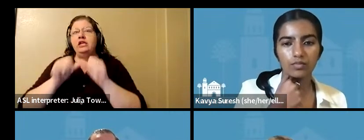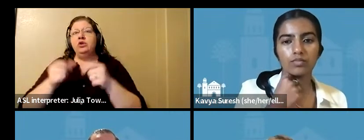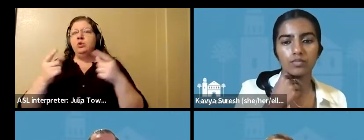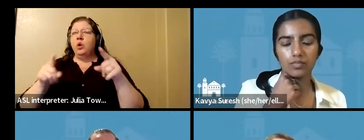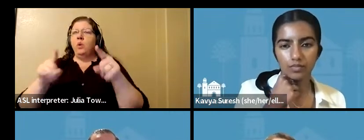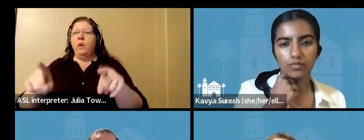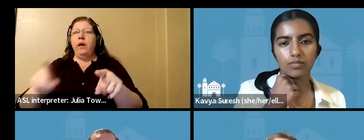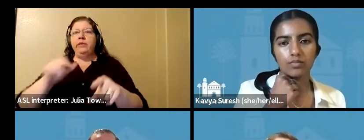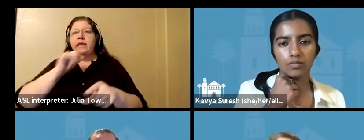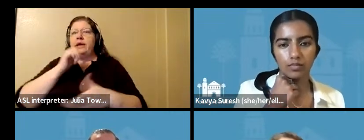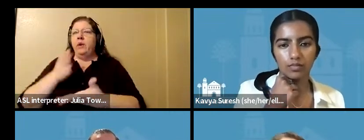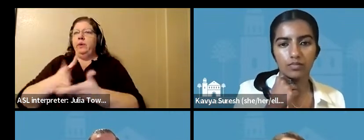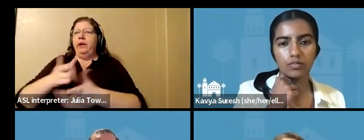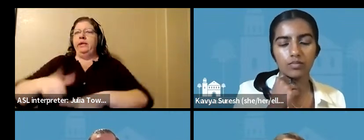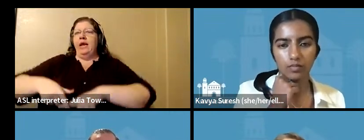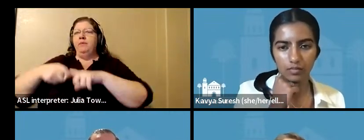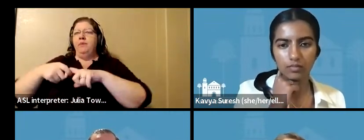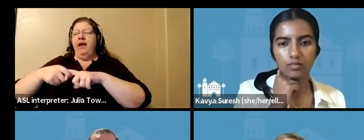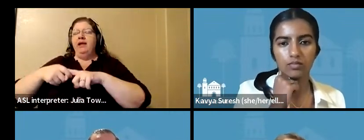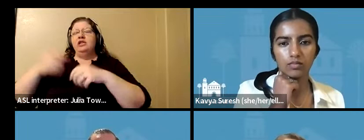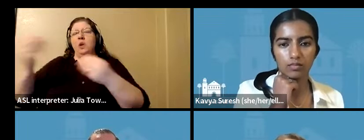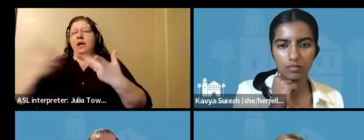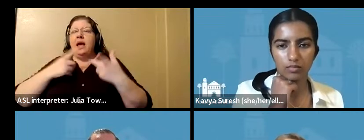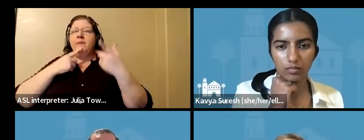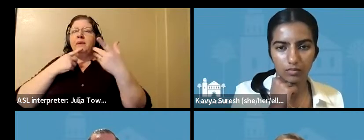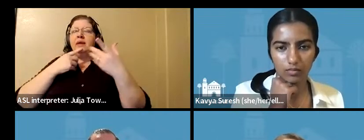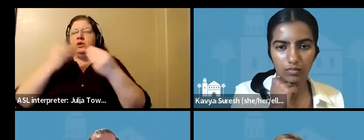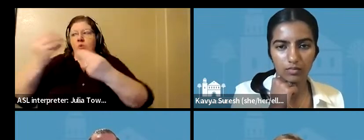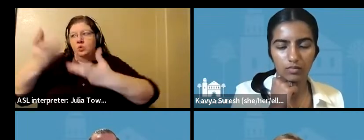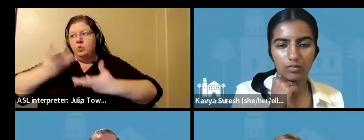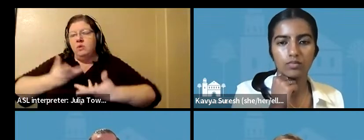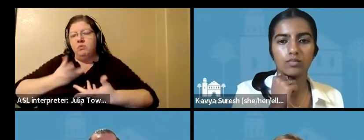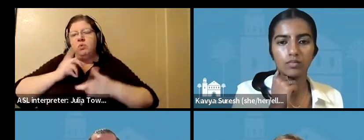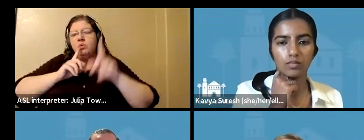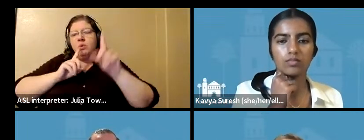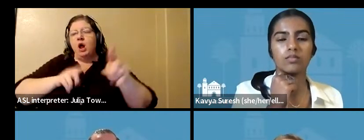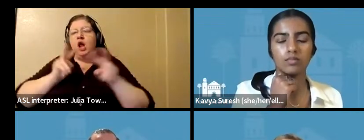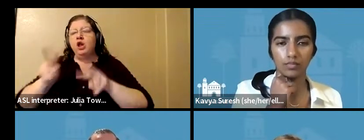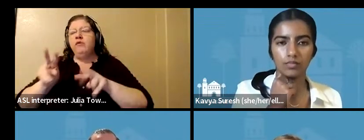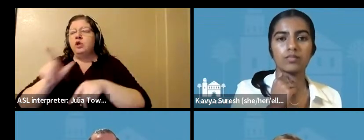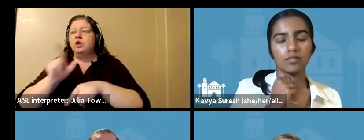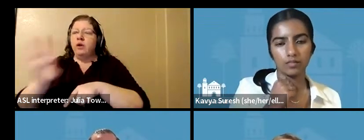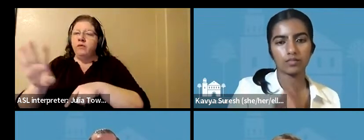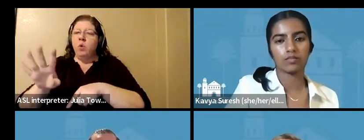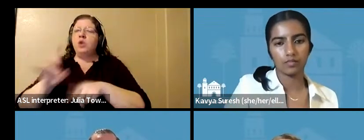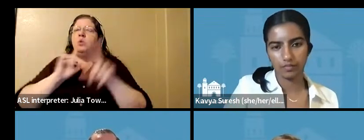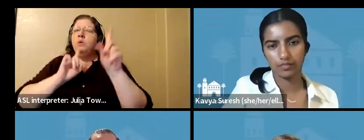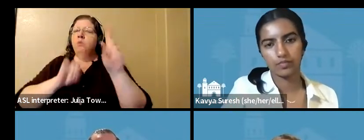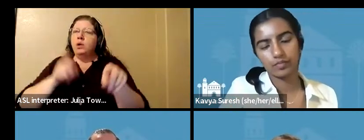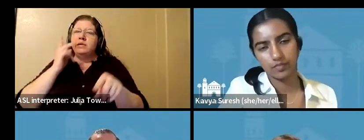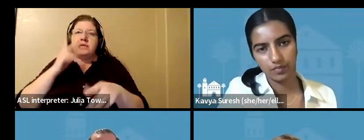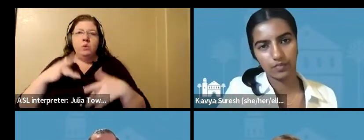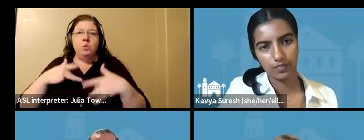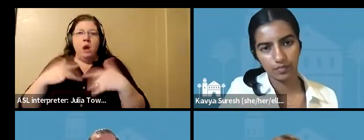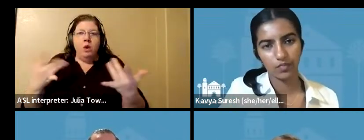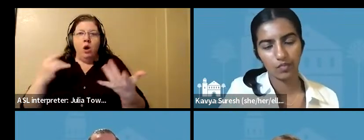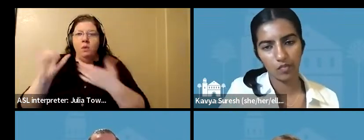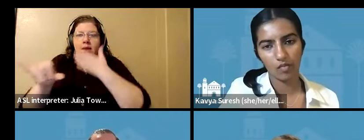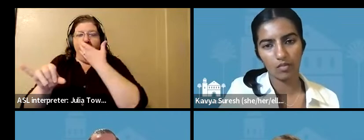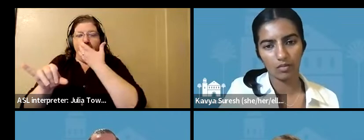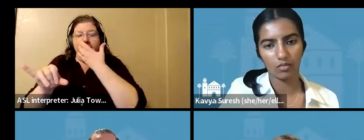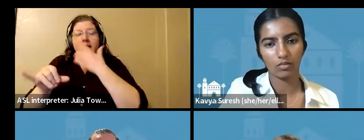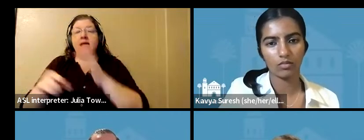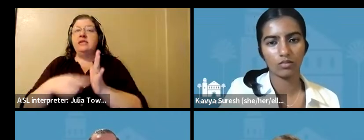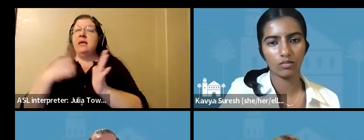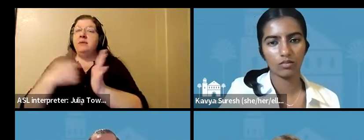break. So at least coming in and reporting this, looking forward to that report on the 24th to see where we are with that. Sometimes